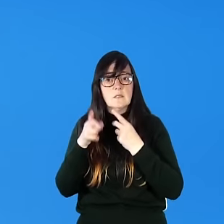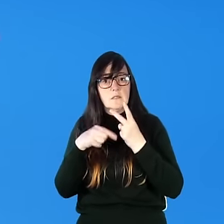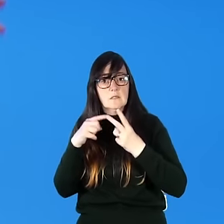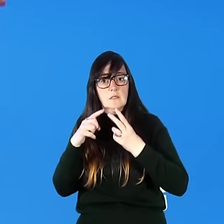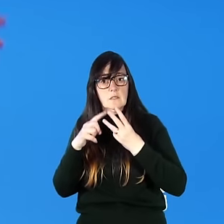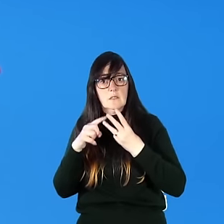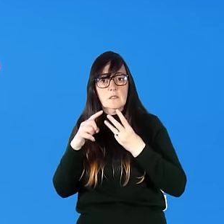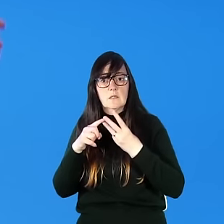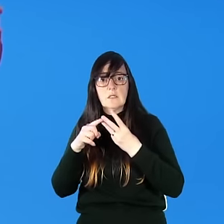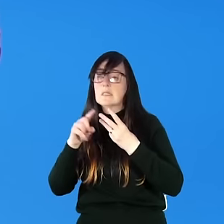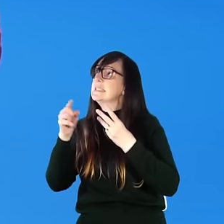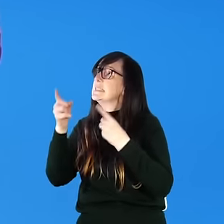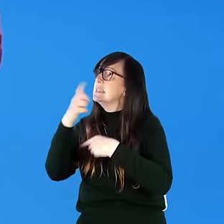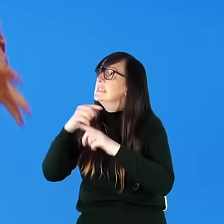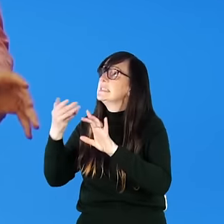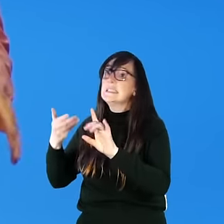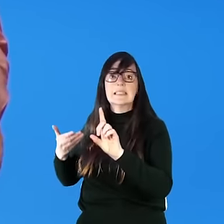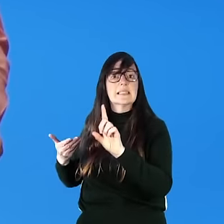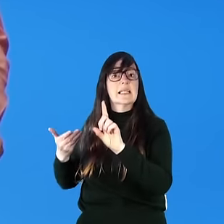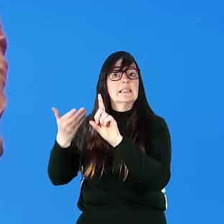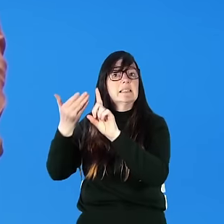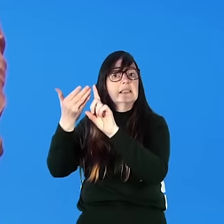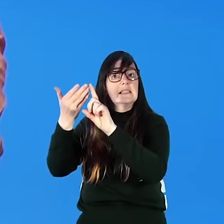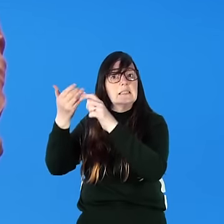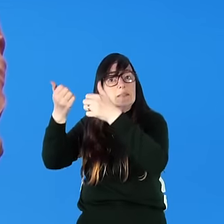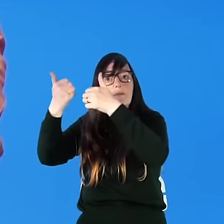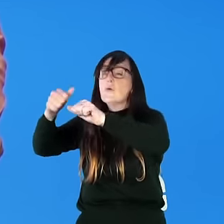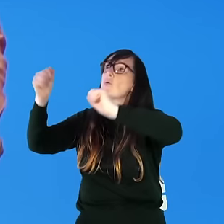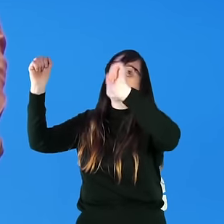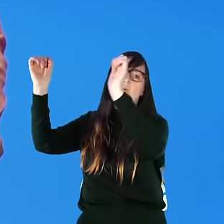has destined us for glory.